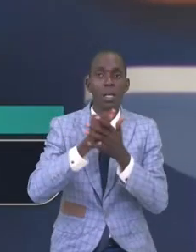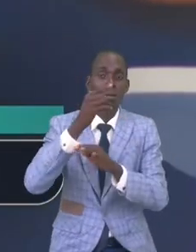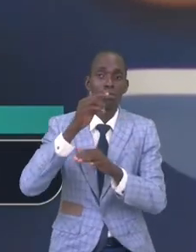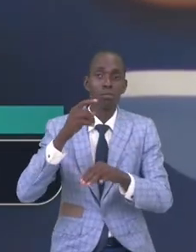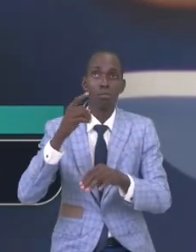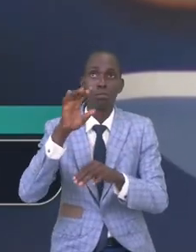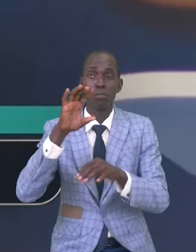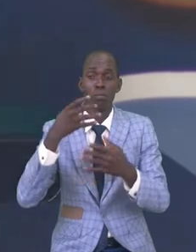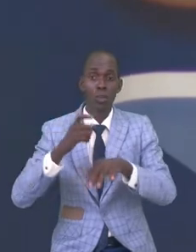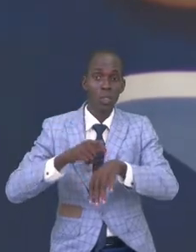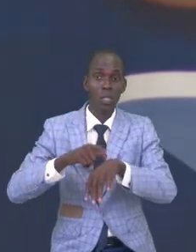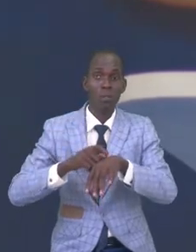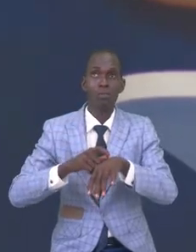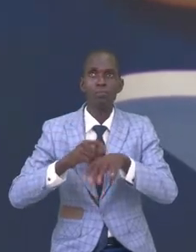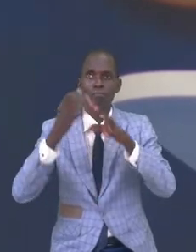he begins to